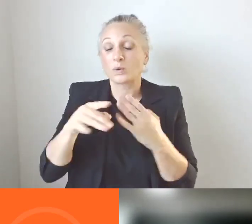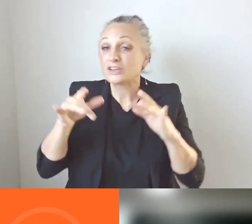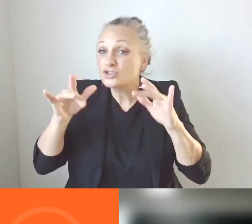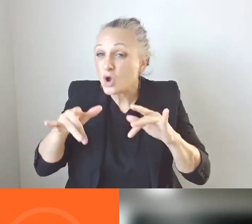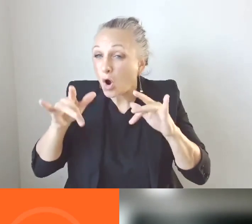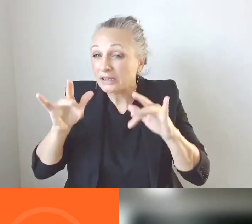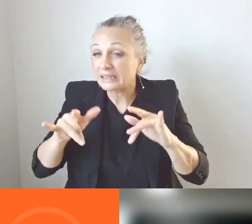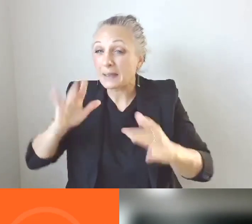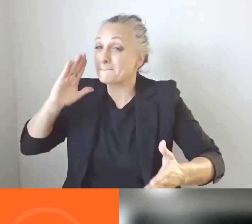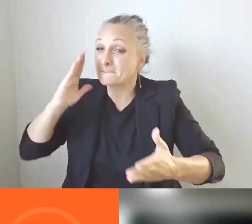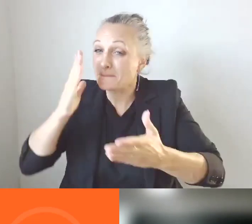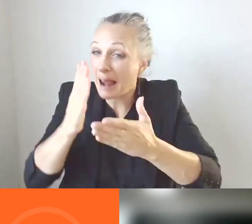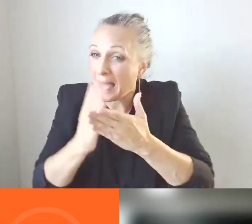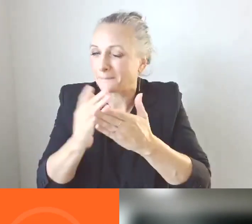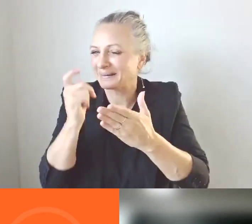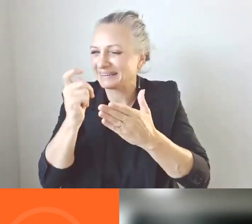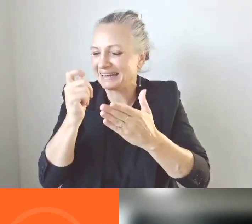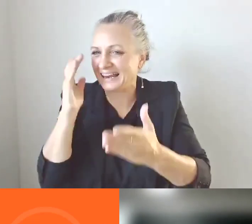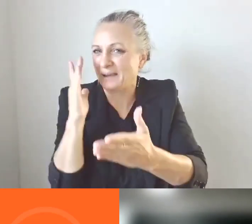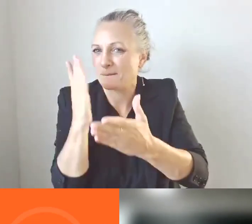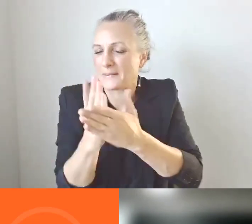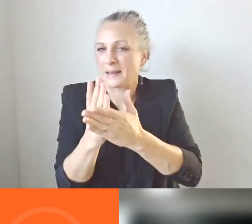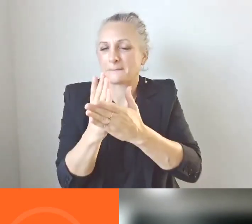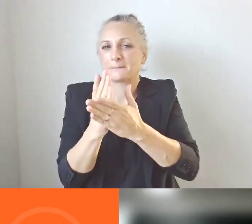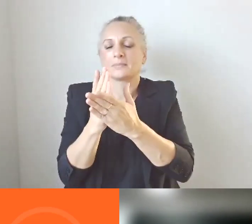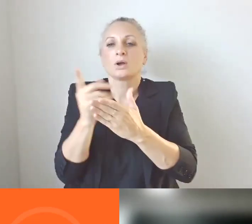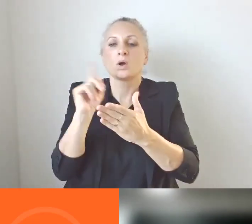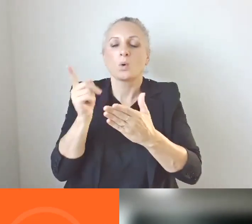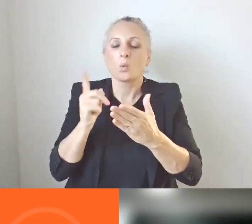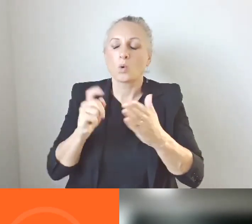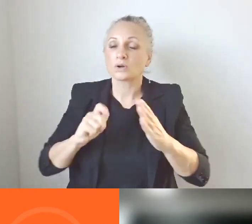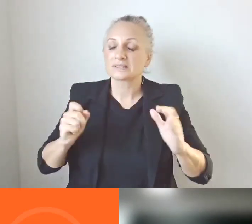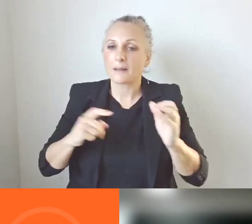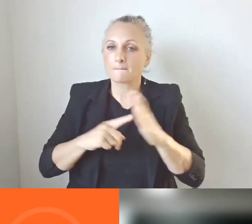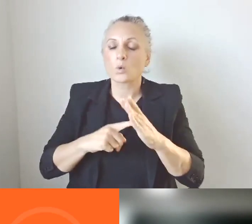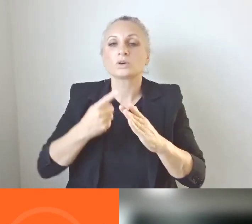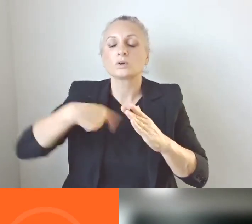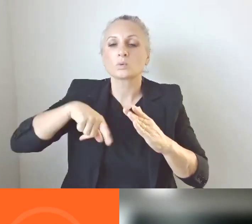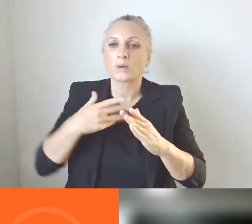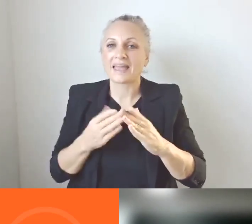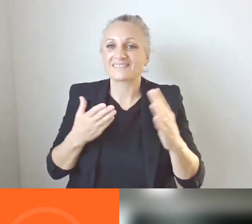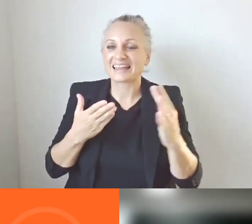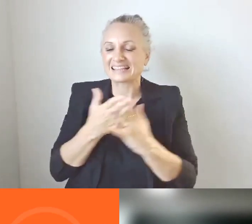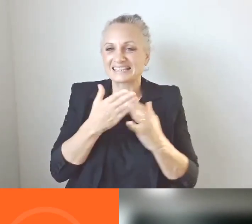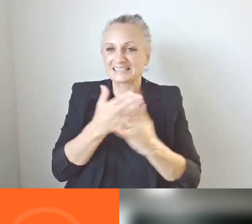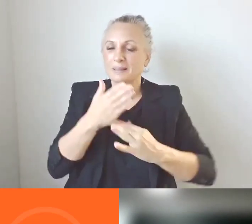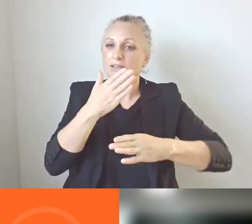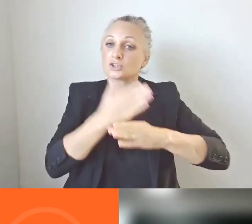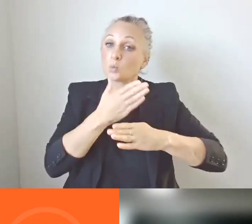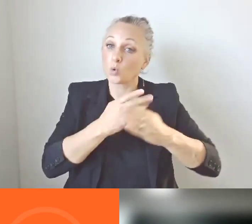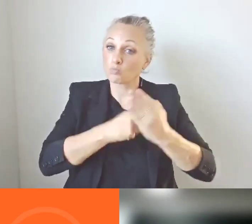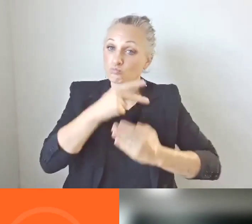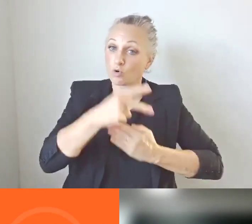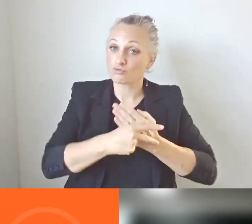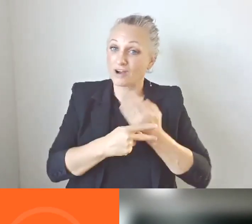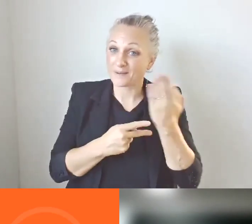key is the expectation from our minister that we have an accessibility work program. And given the world we